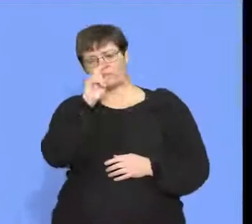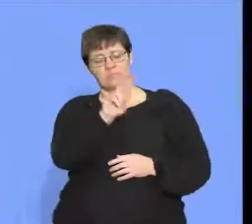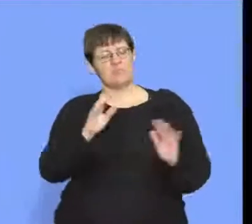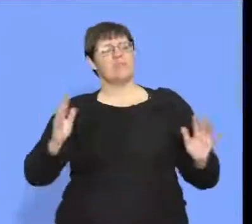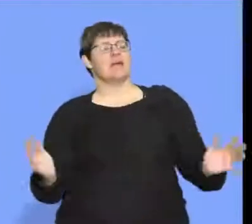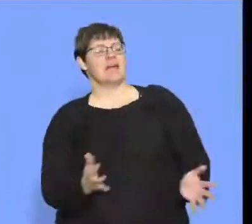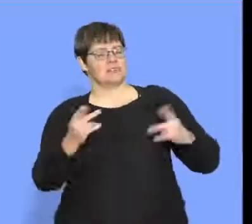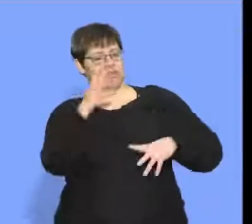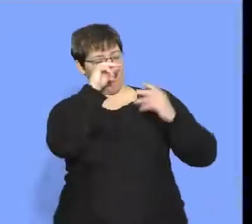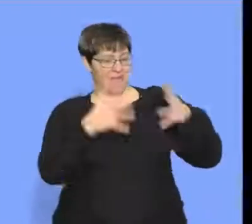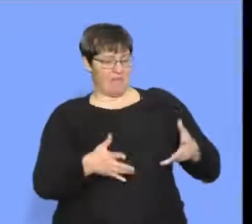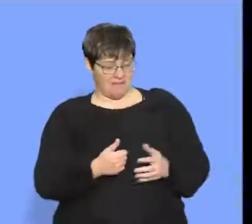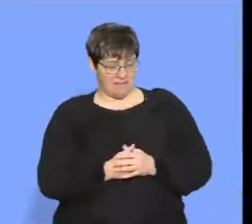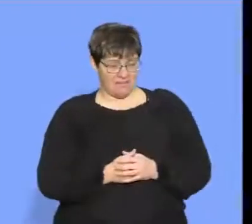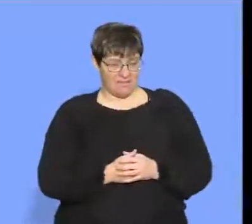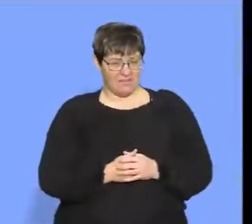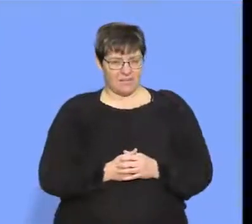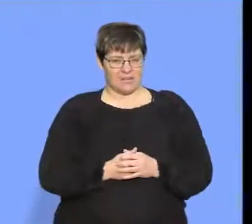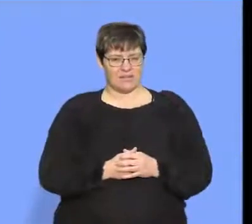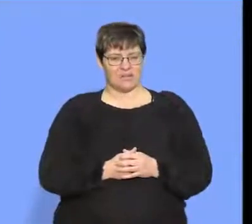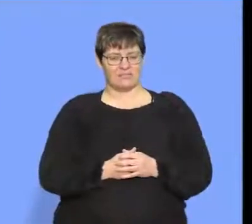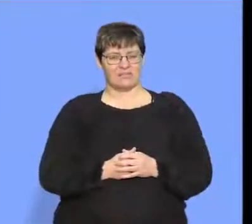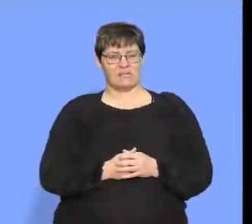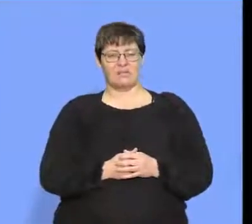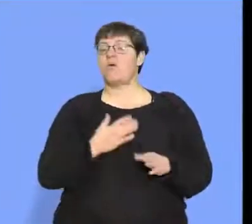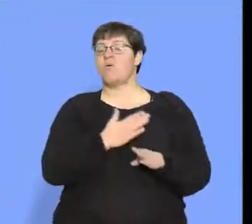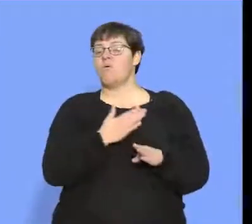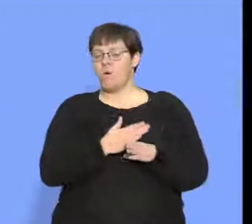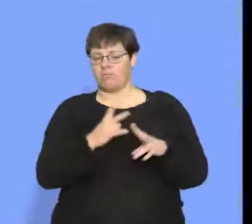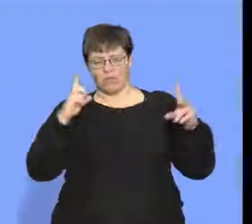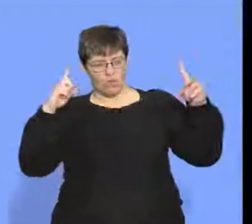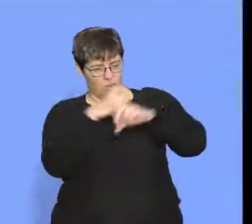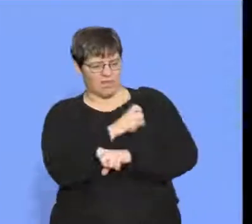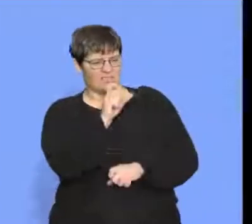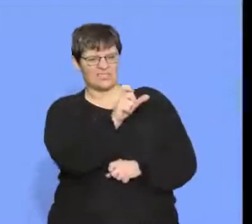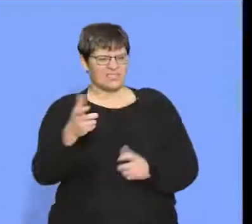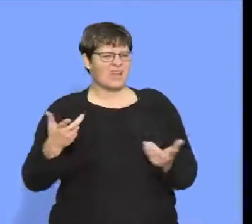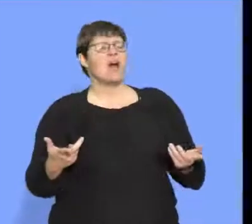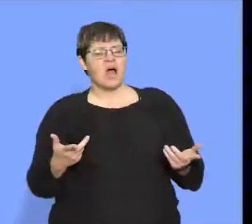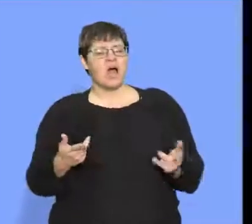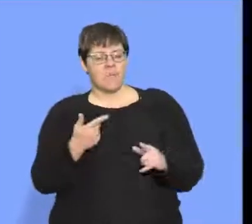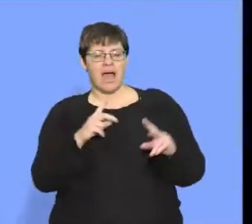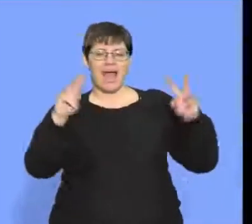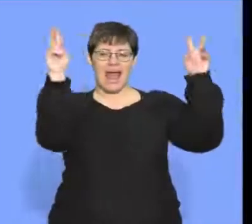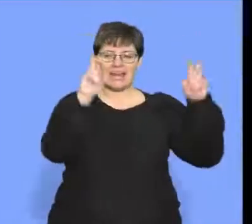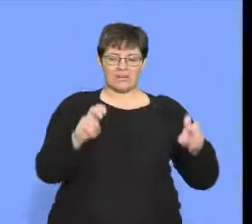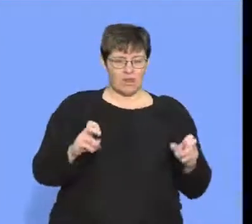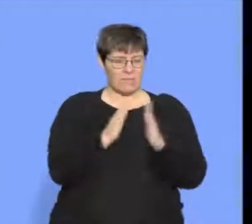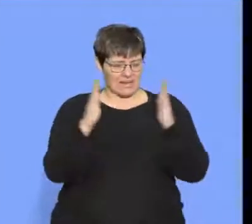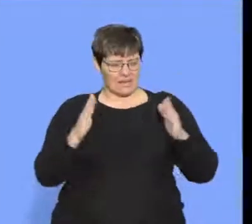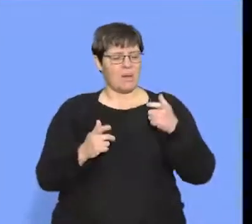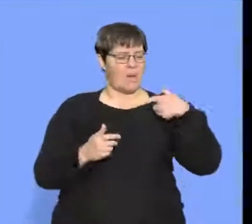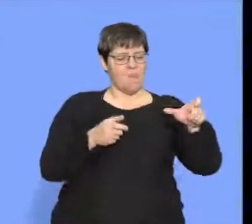I often encourage my learners when working with complex terms like electromagnetic to break the